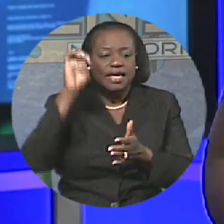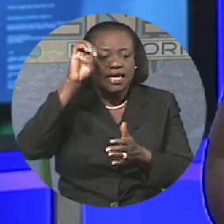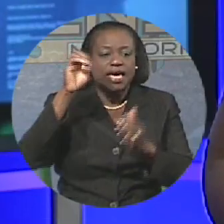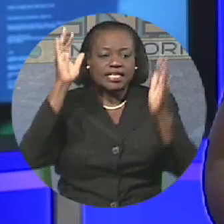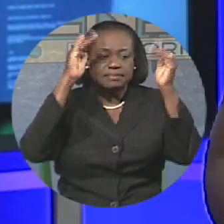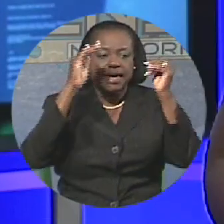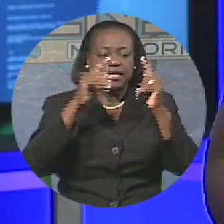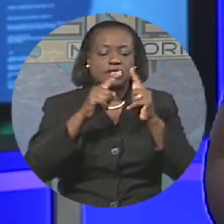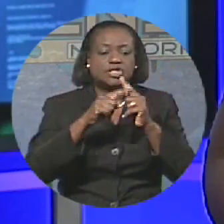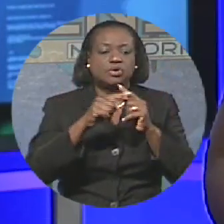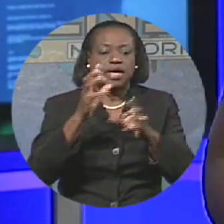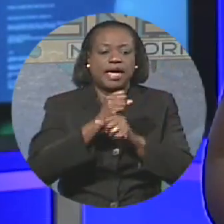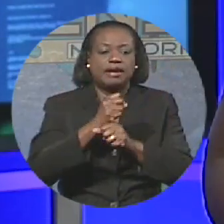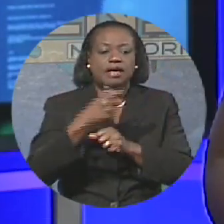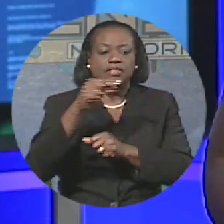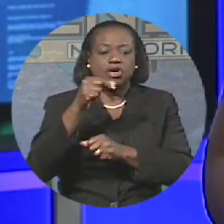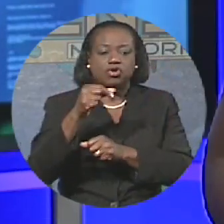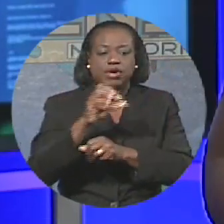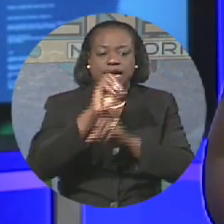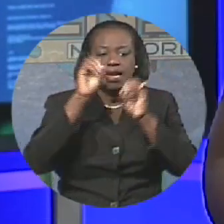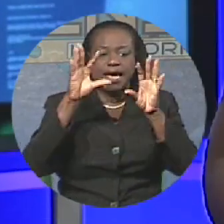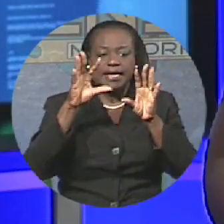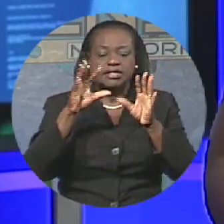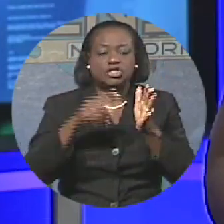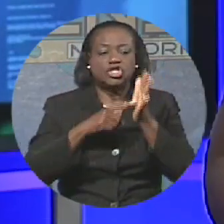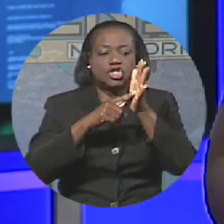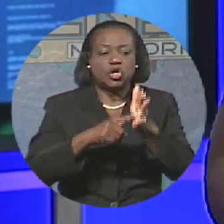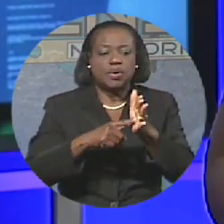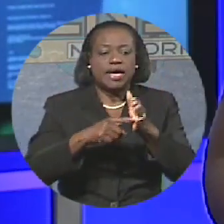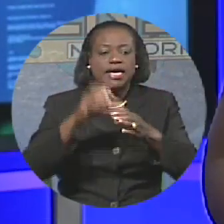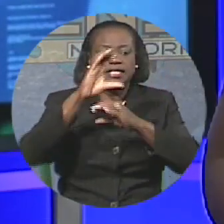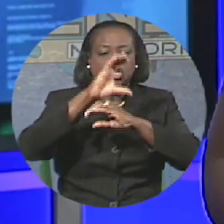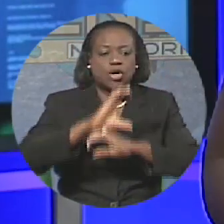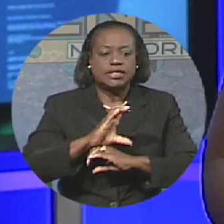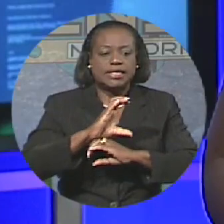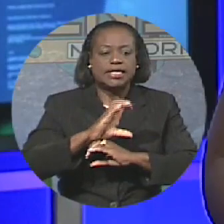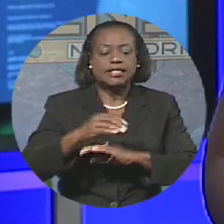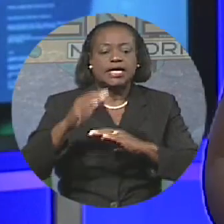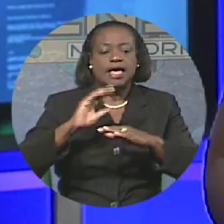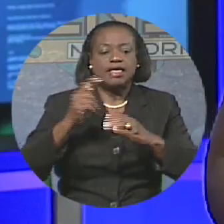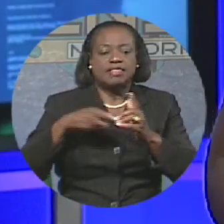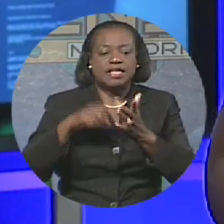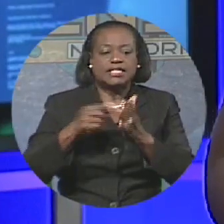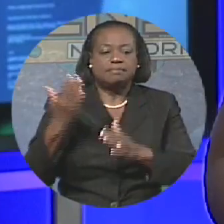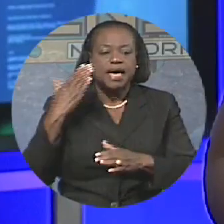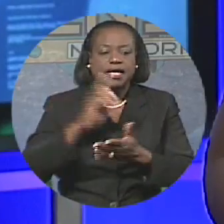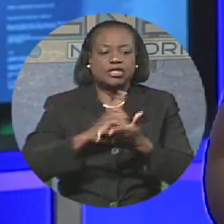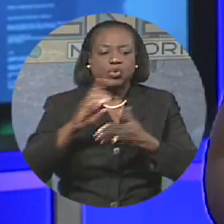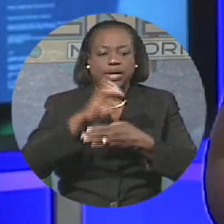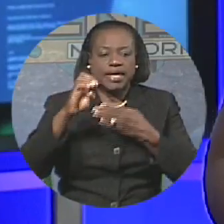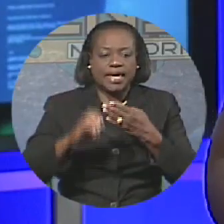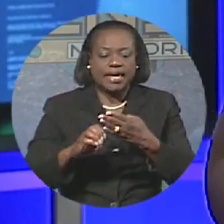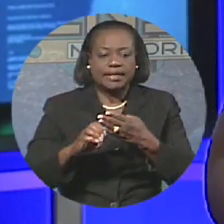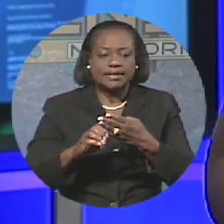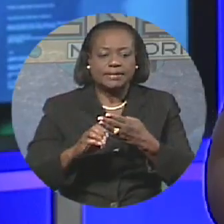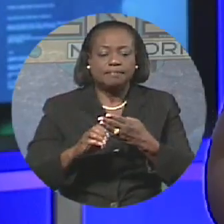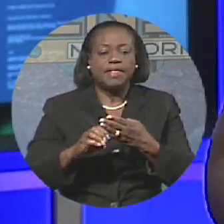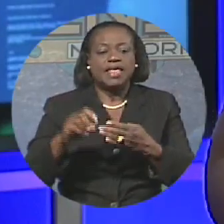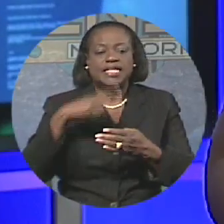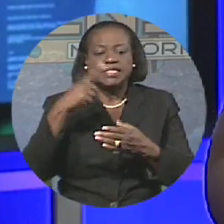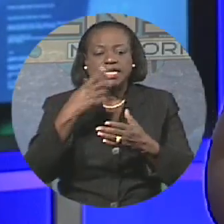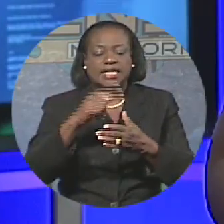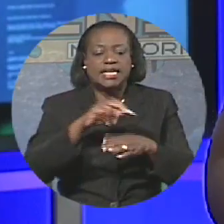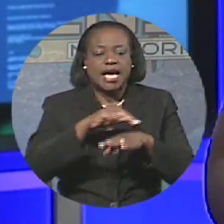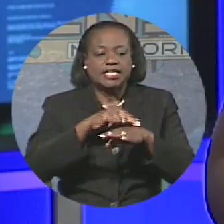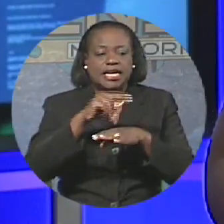to receive the green light to reveal its contents this past weekend. The audit came after allegations surfaced involving former